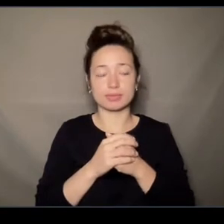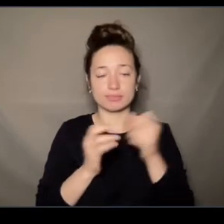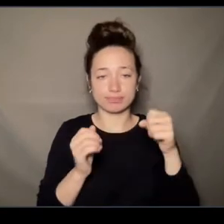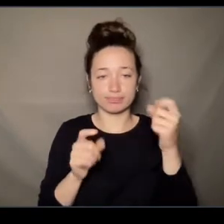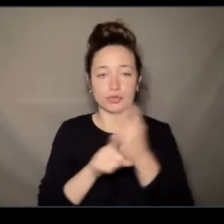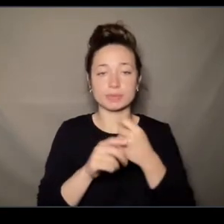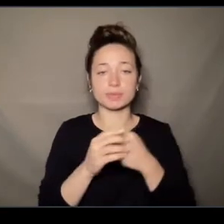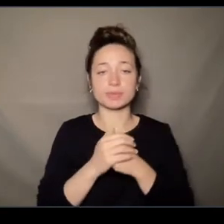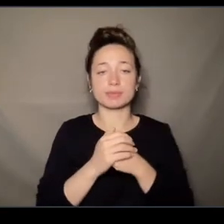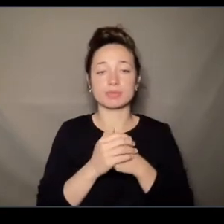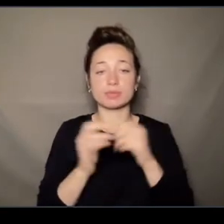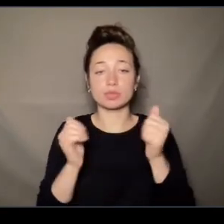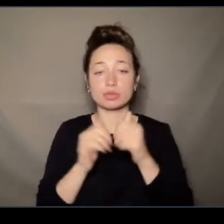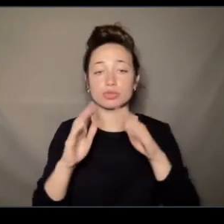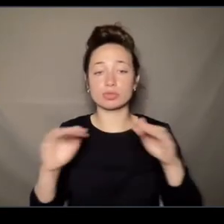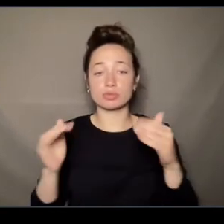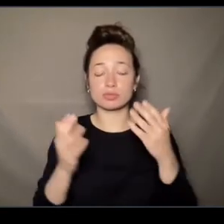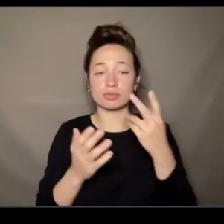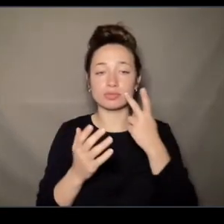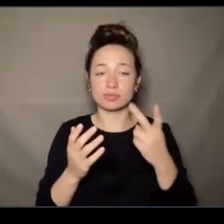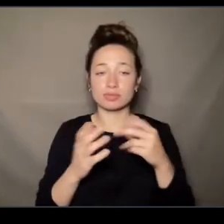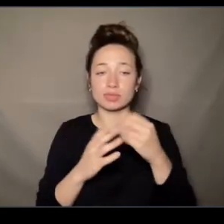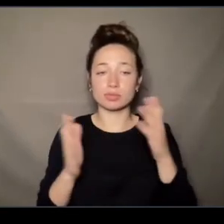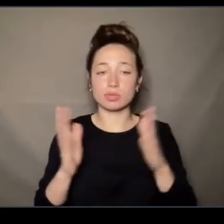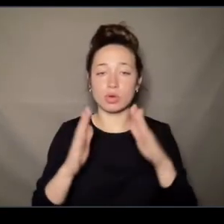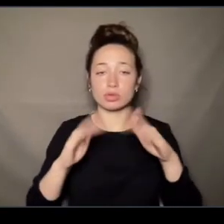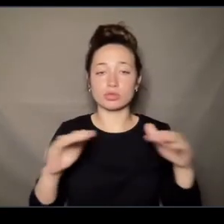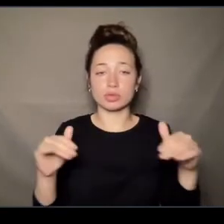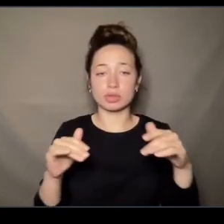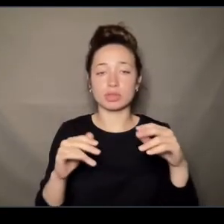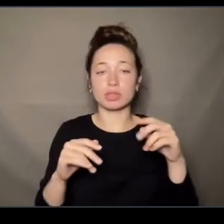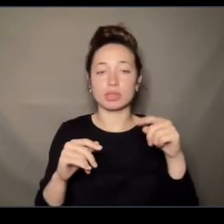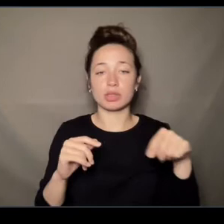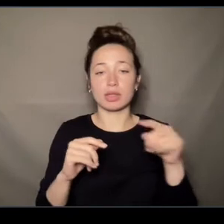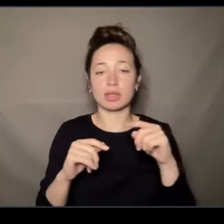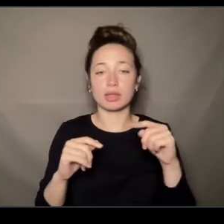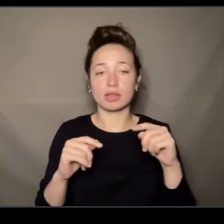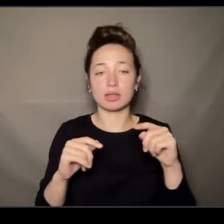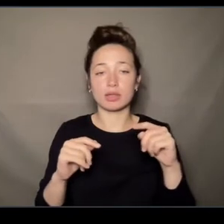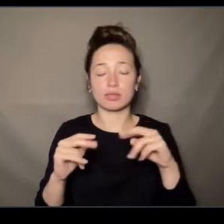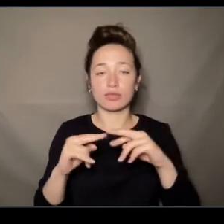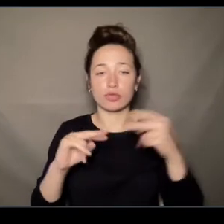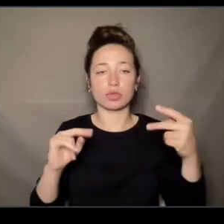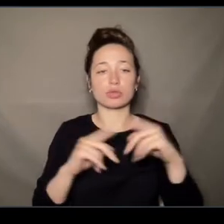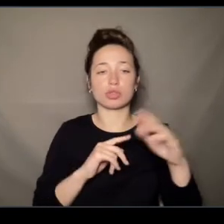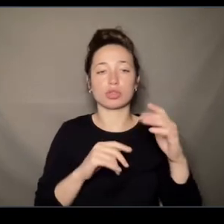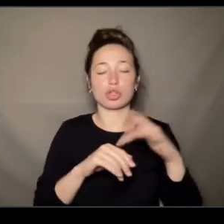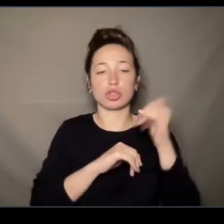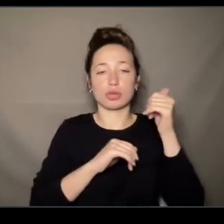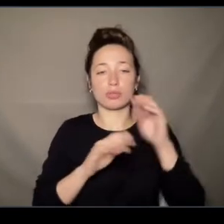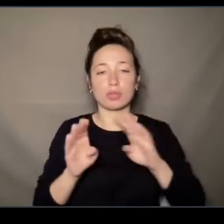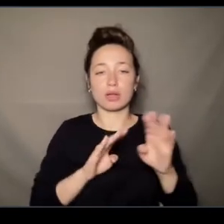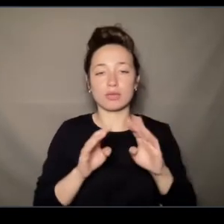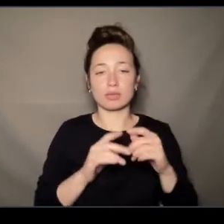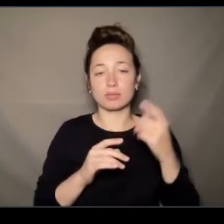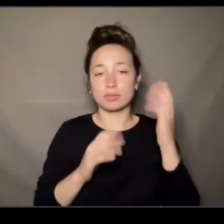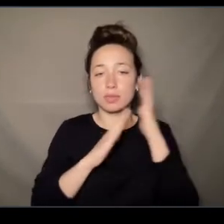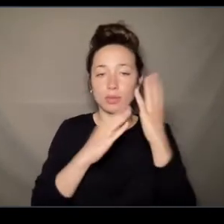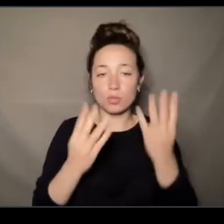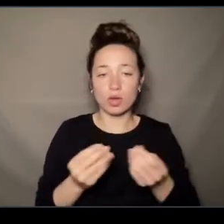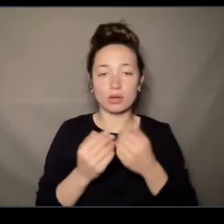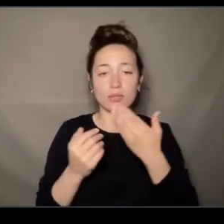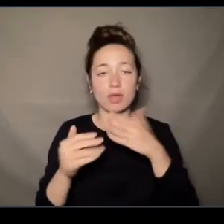Right, very much so. And with children, you see, especially in small children, they revert to earlier behaviors,